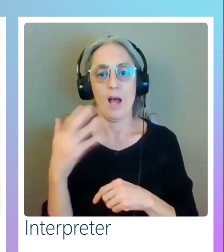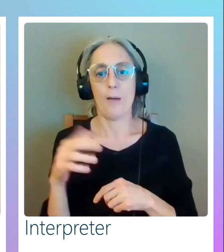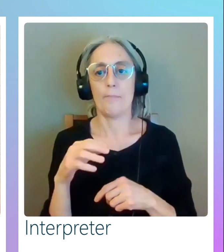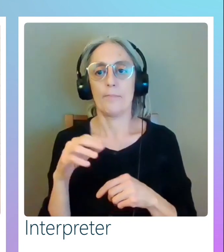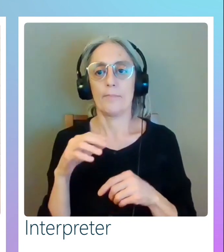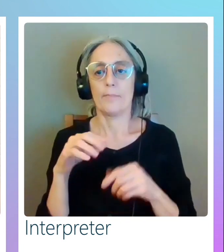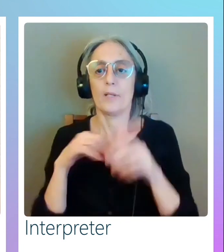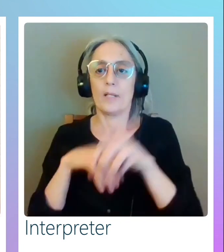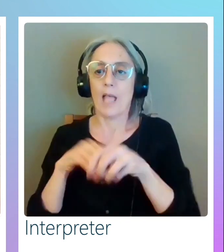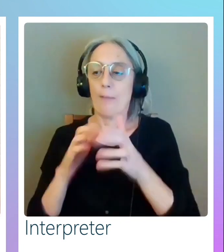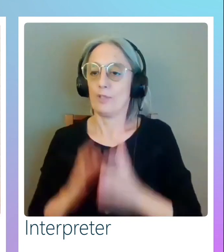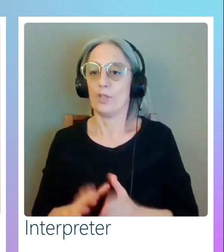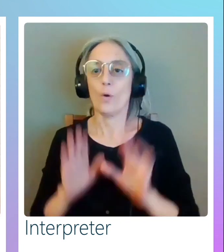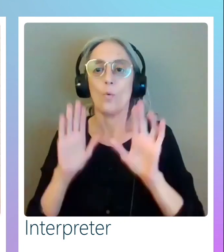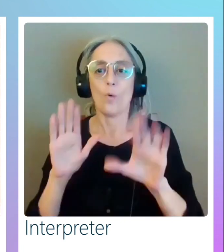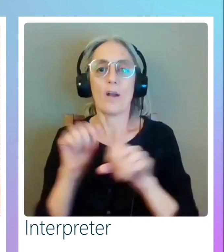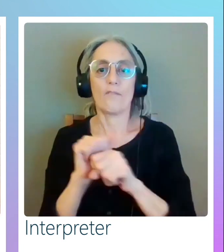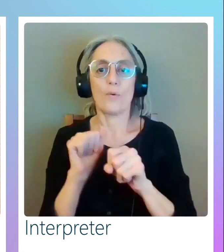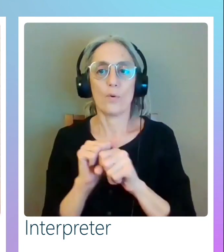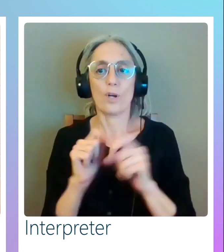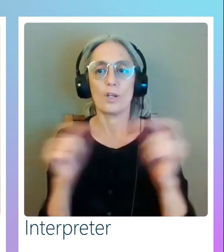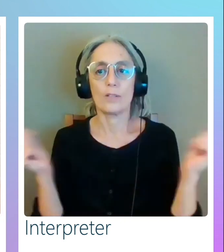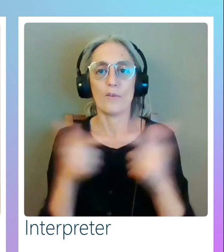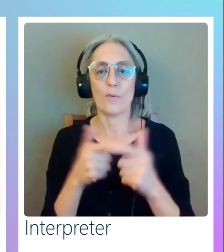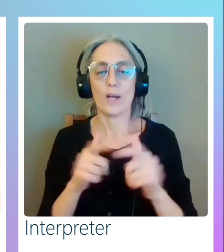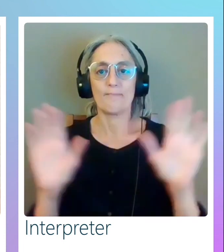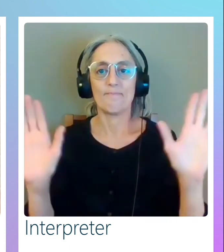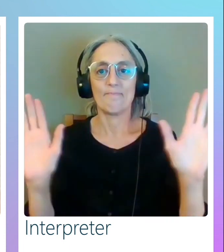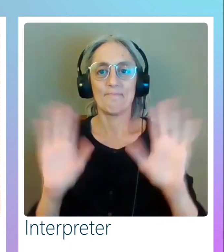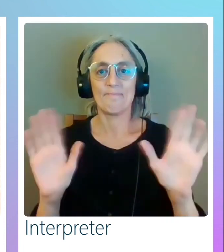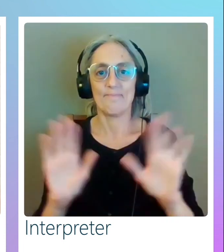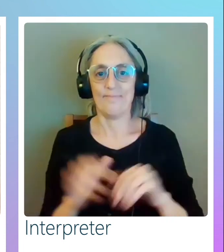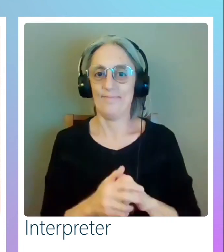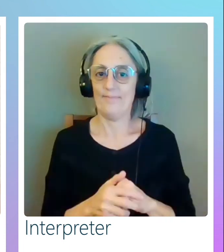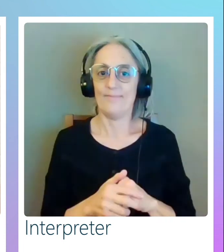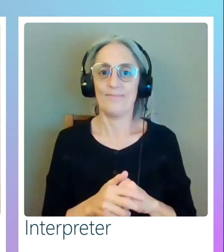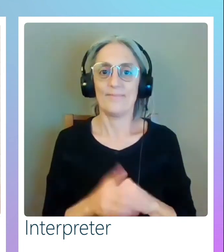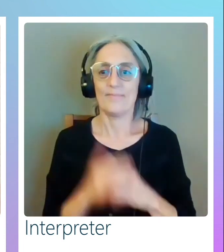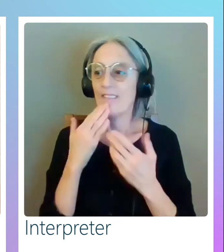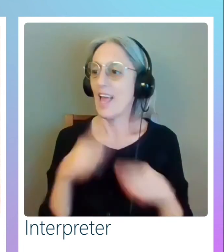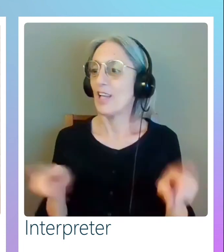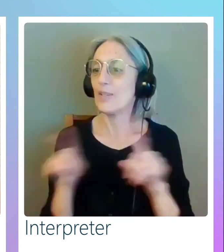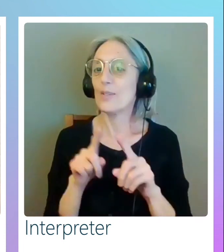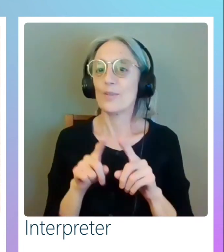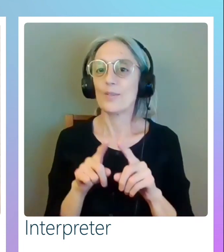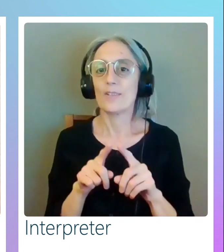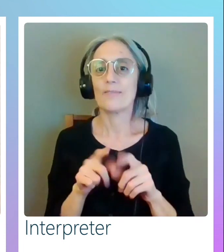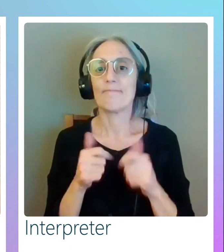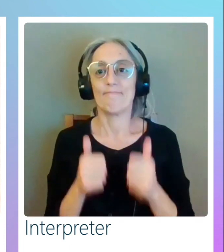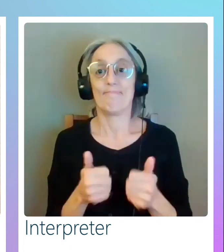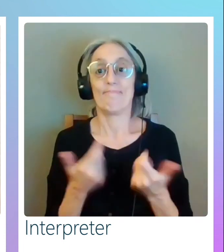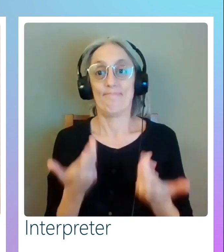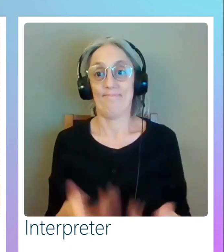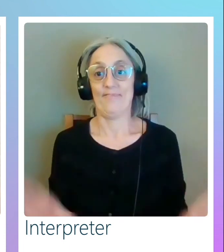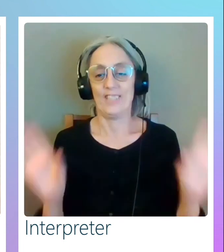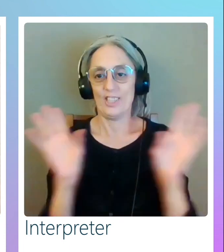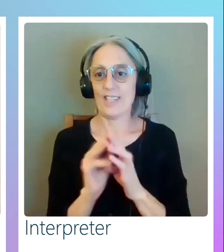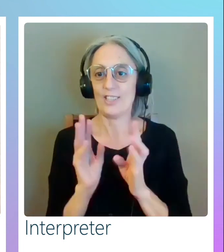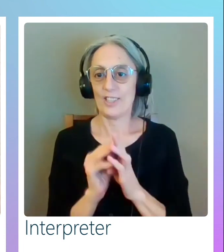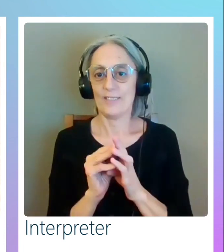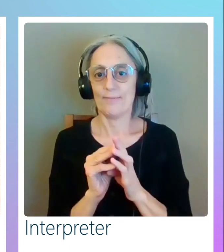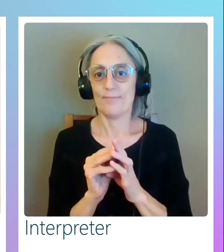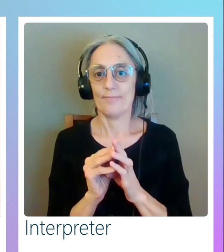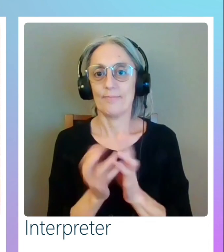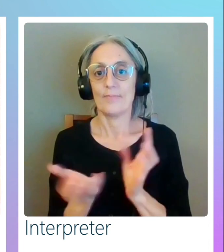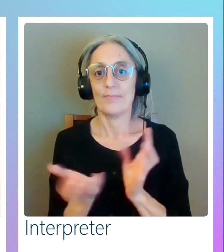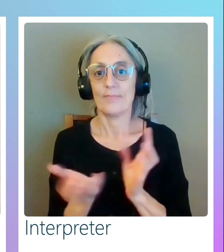captioner. Wonderful work, everyone. Thank you. Guys. Well, with that is the end of this session. Again,